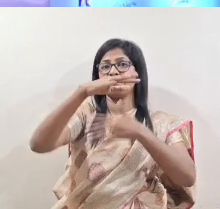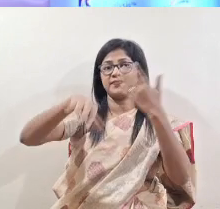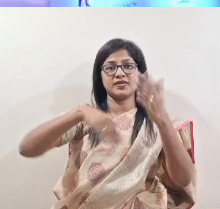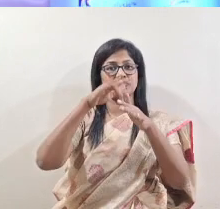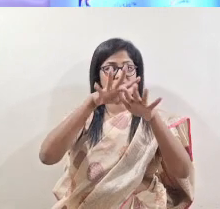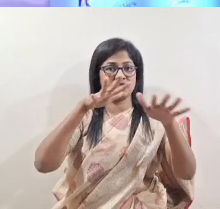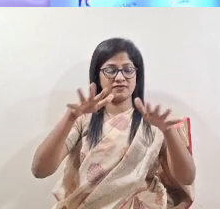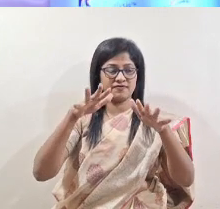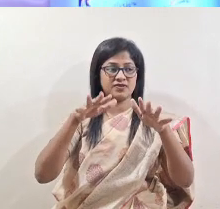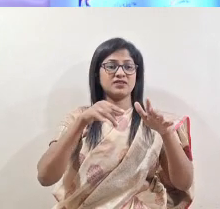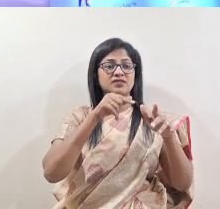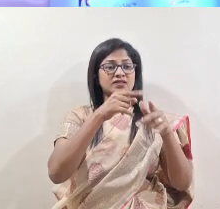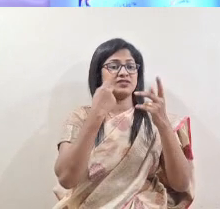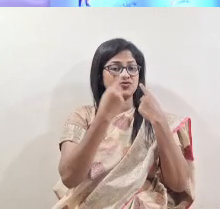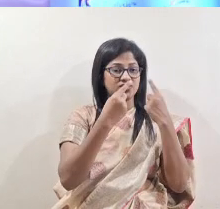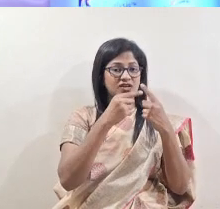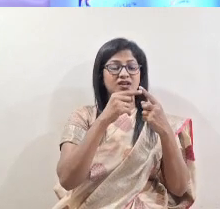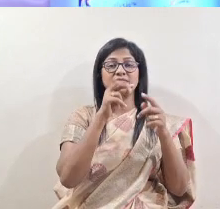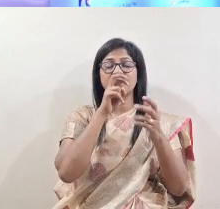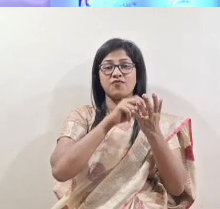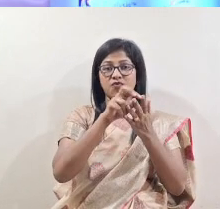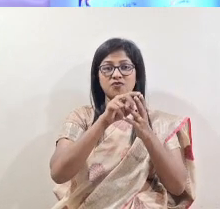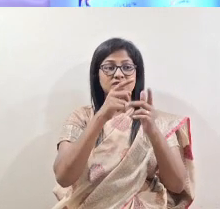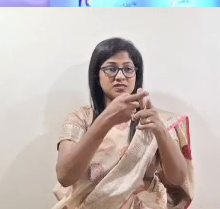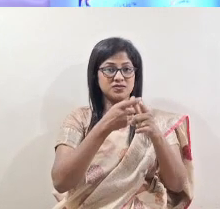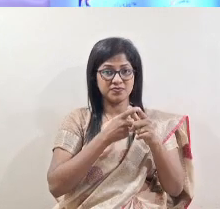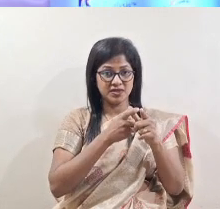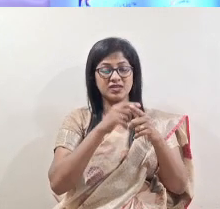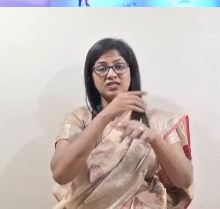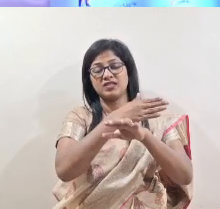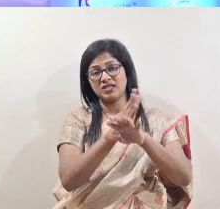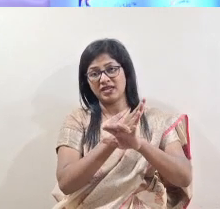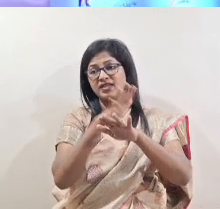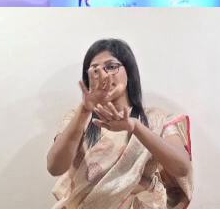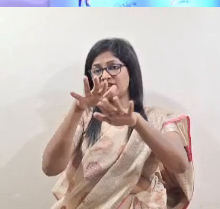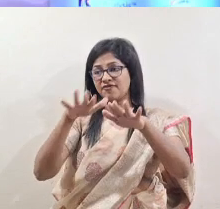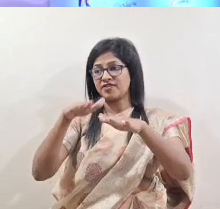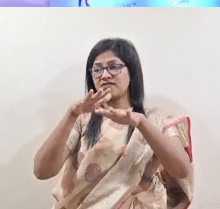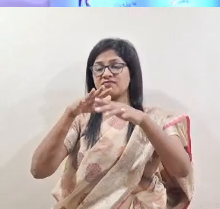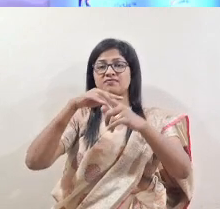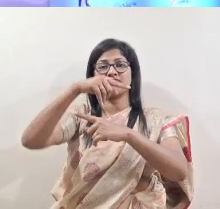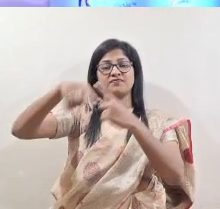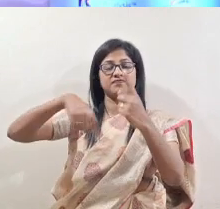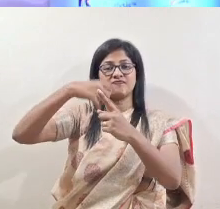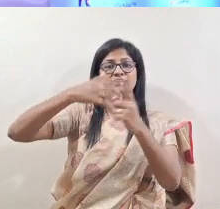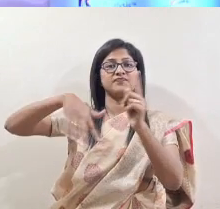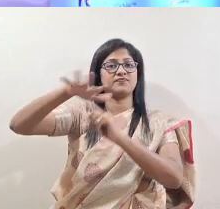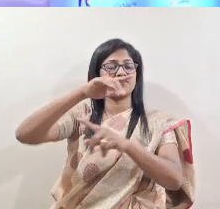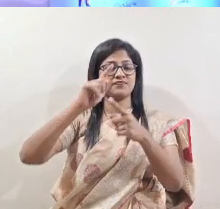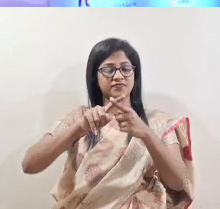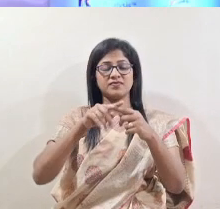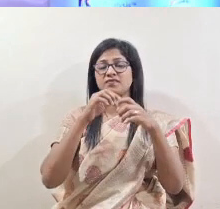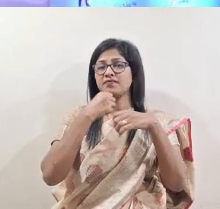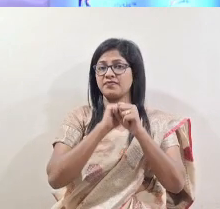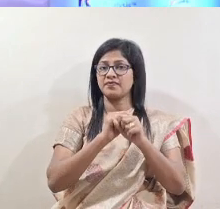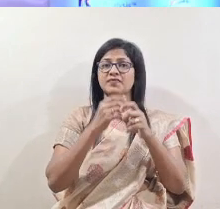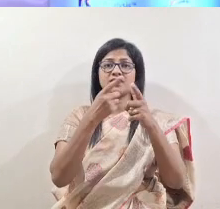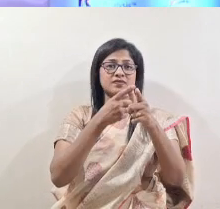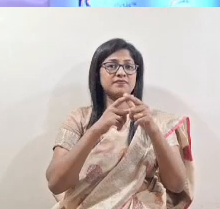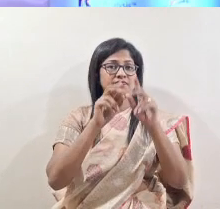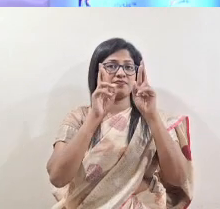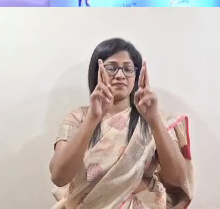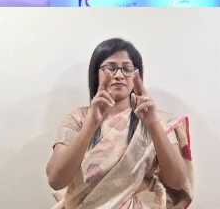mixed traffic scenarios, to estimate the speed and delay of pedestrian in different road traffic conditions, and to develop the speed prediction